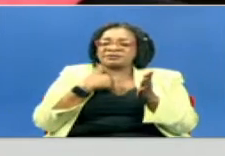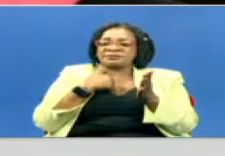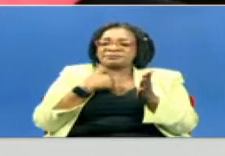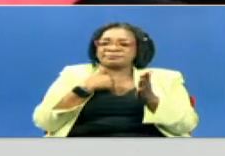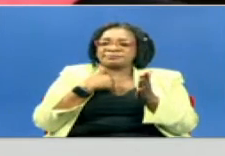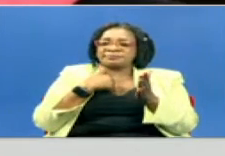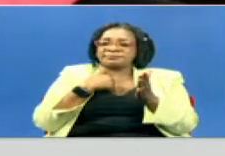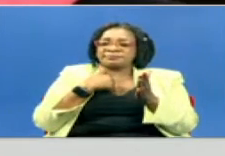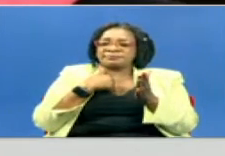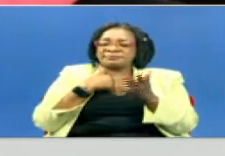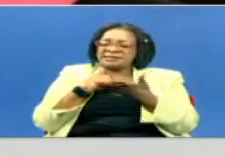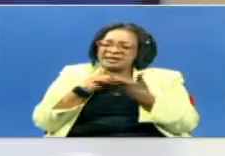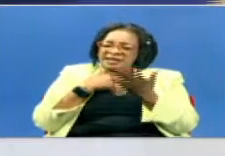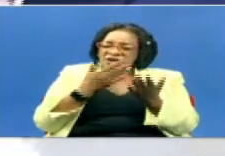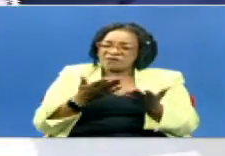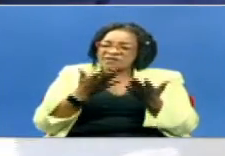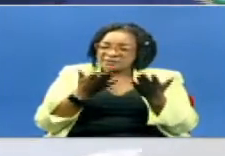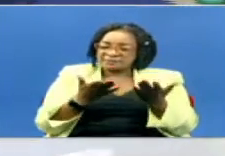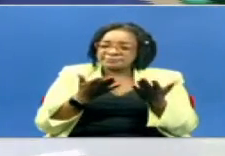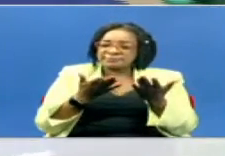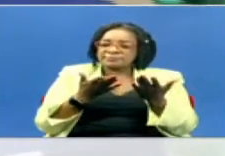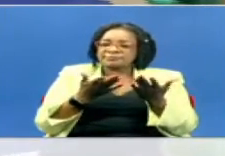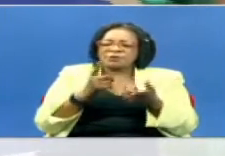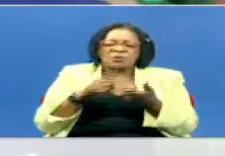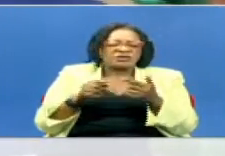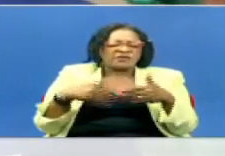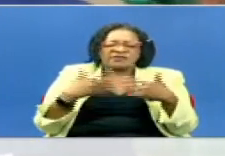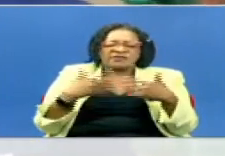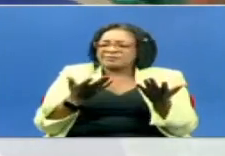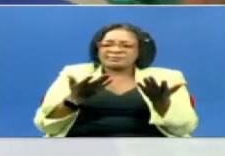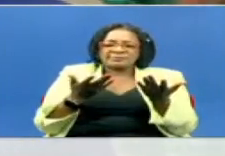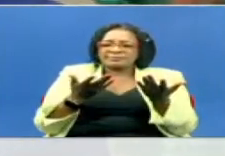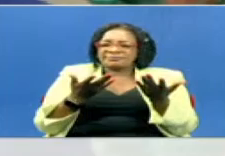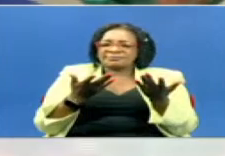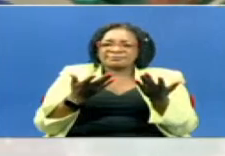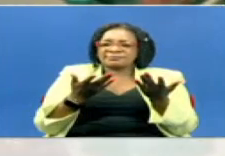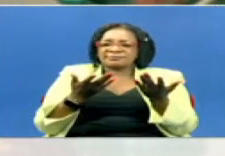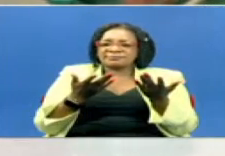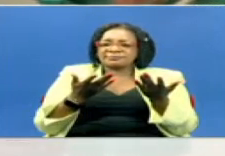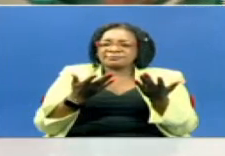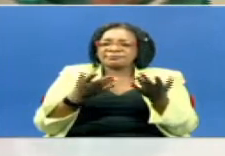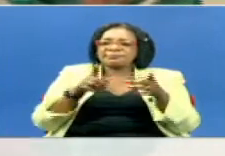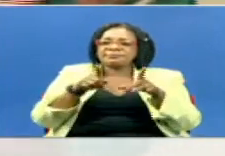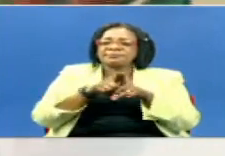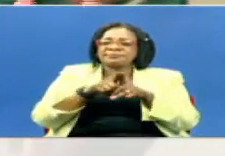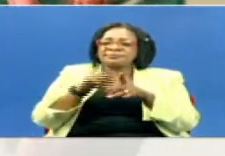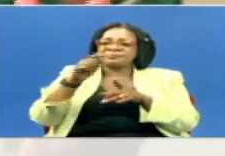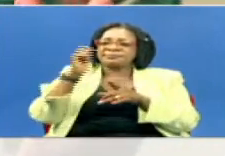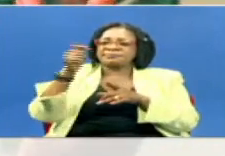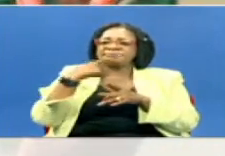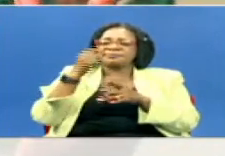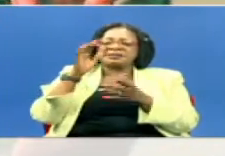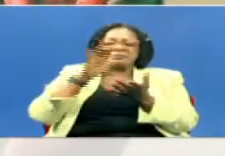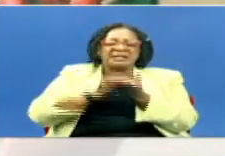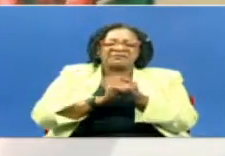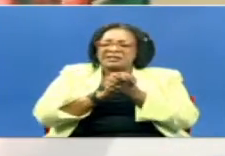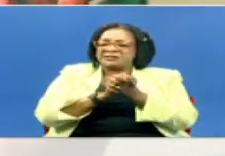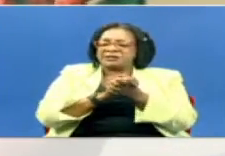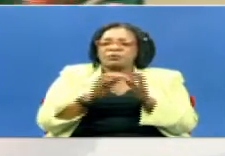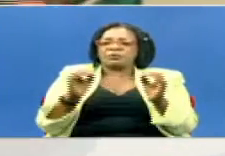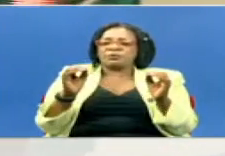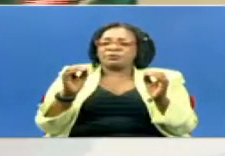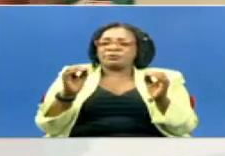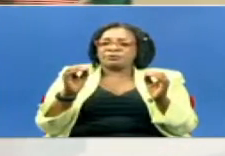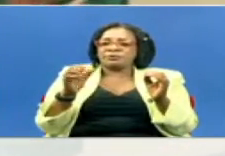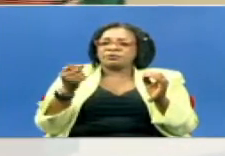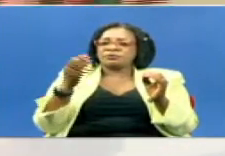been any offer on the table? What offer? I mean, I think the same president says he doesn't believe in handshakes. So you